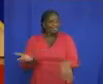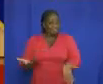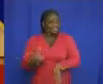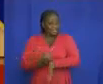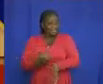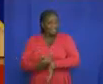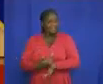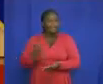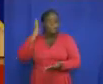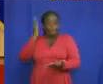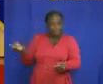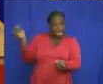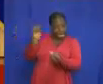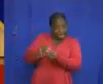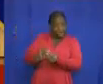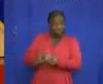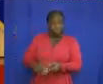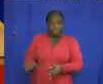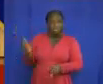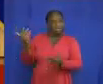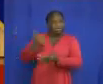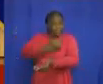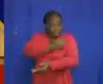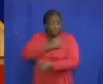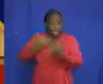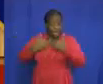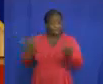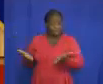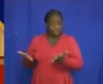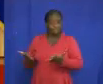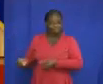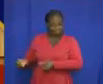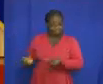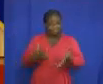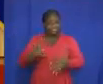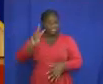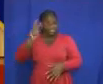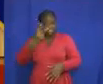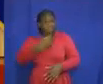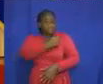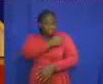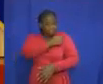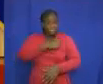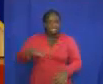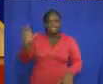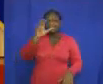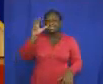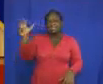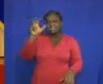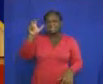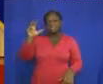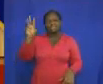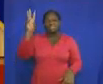will be added to existing stock to provide the second jab for the 360,000